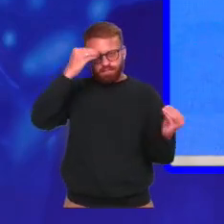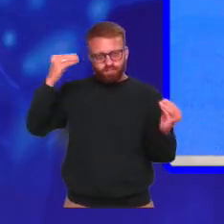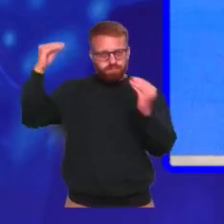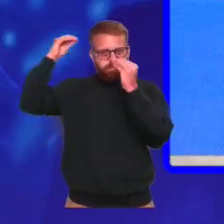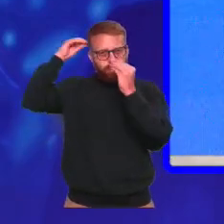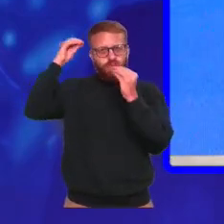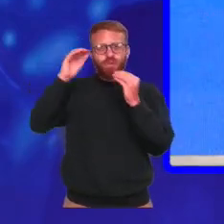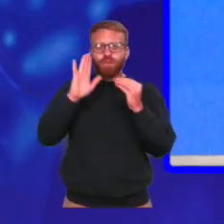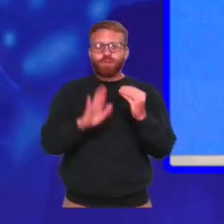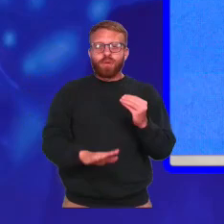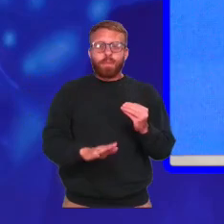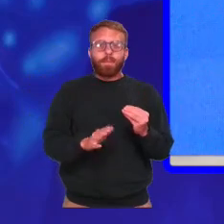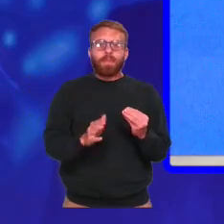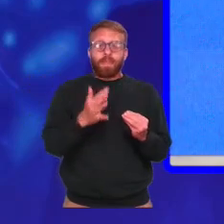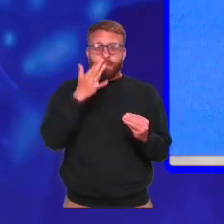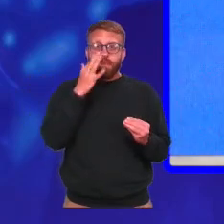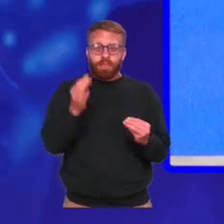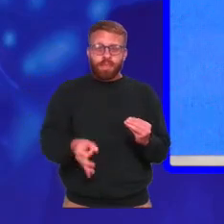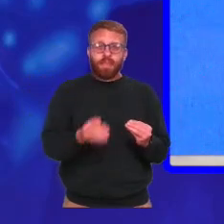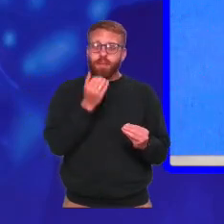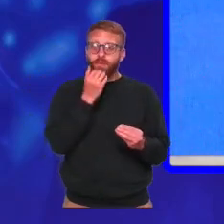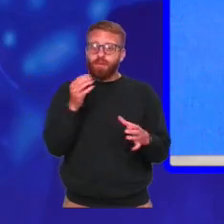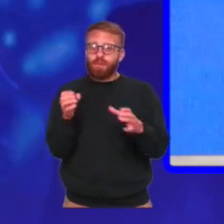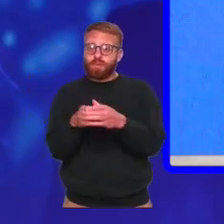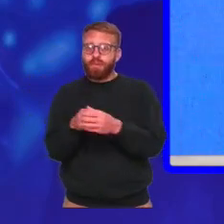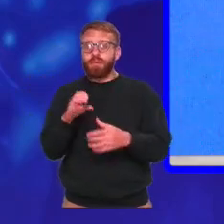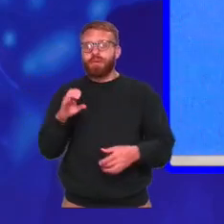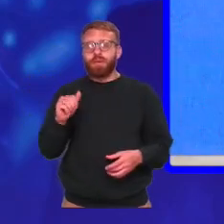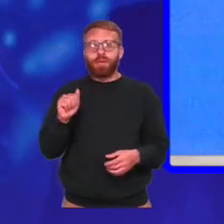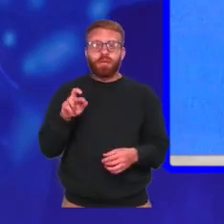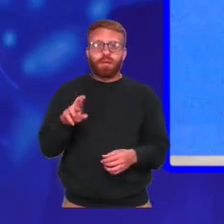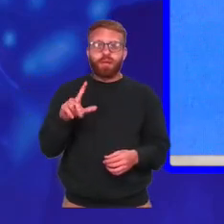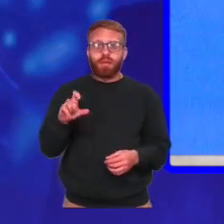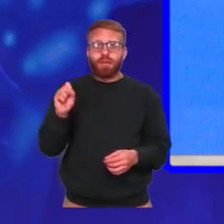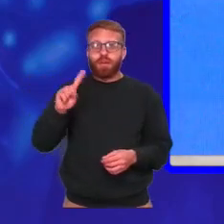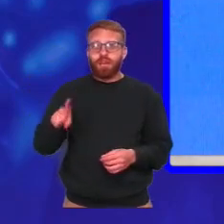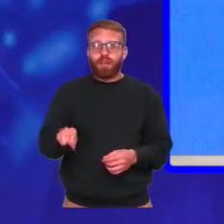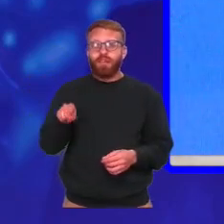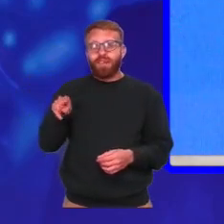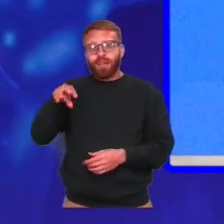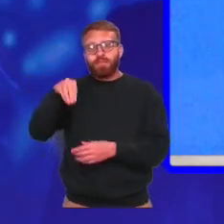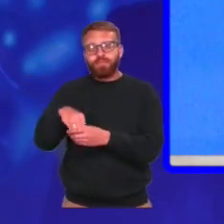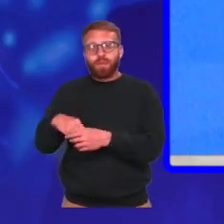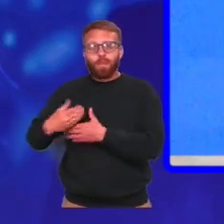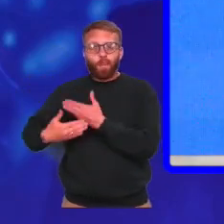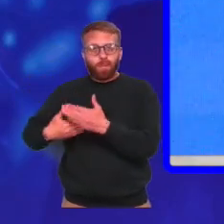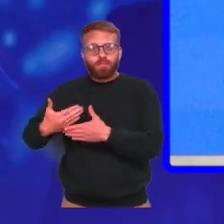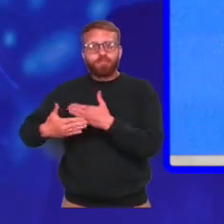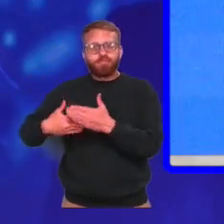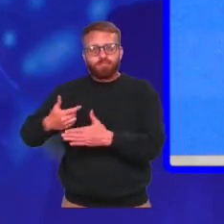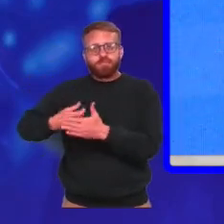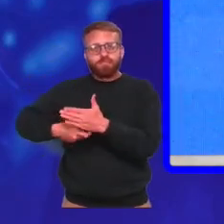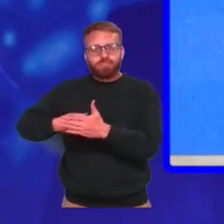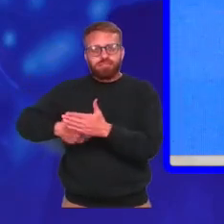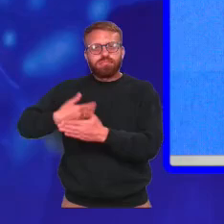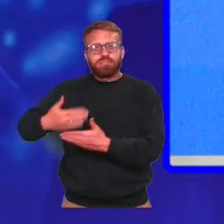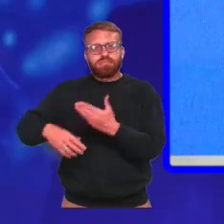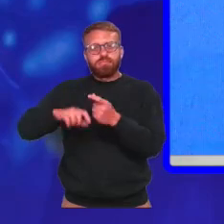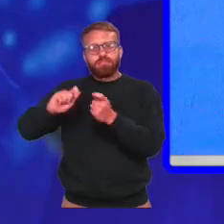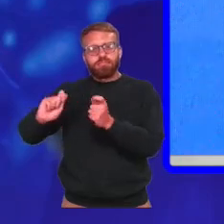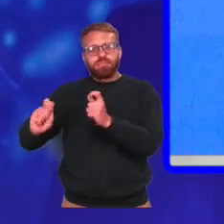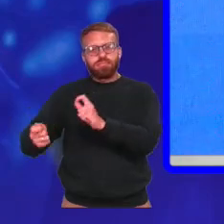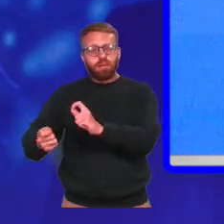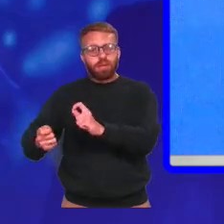like Carlos' teams have really have to think it through and change the processes. It's not just about the technology, it's also about the mindset. And then we have